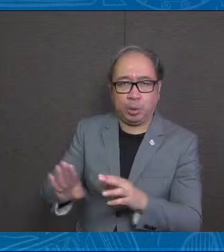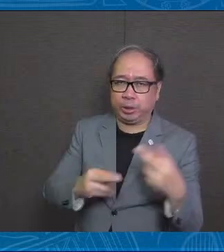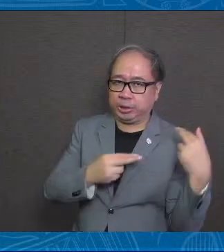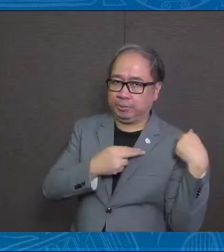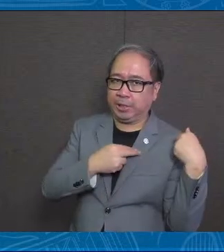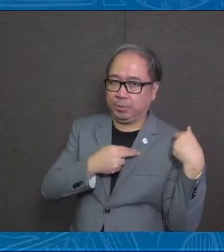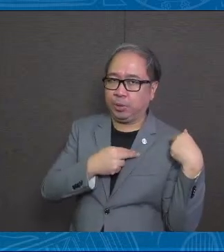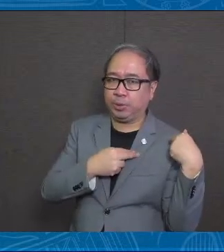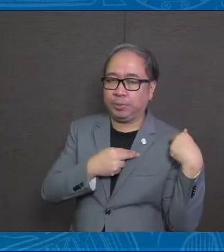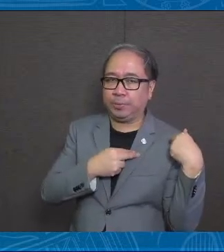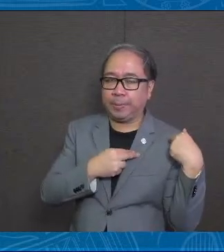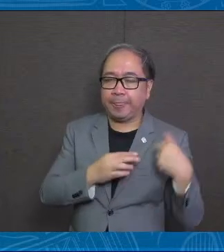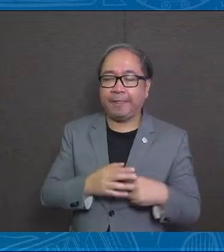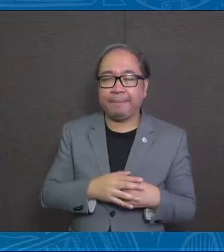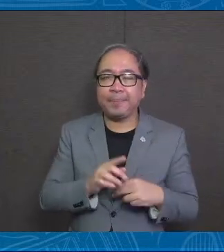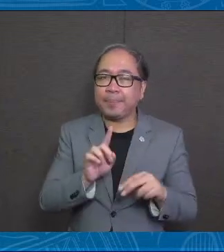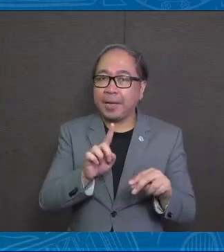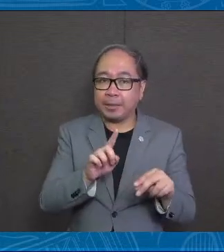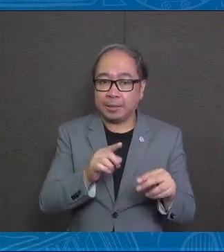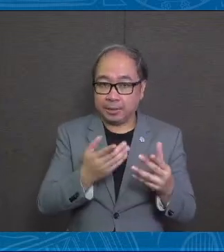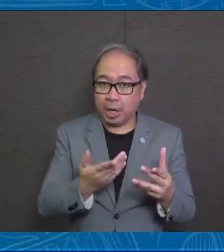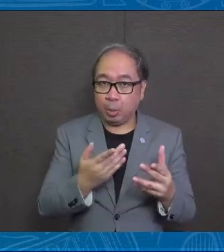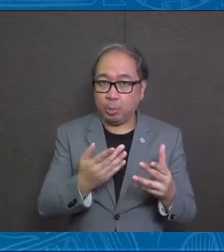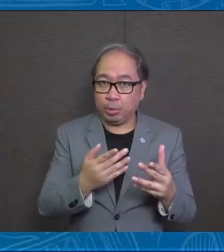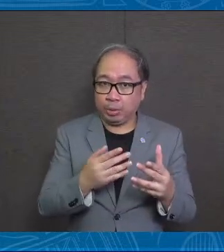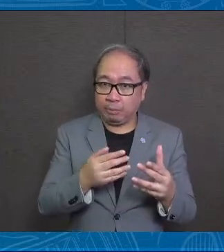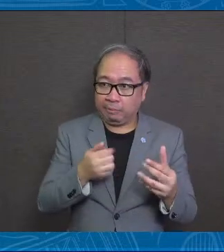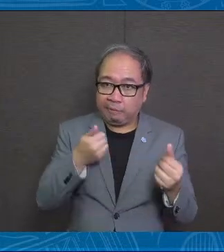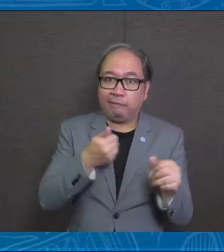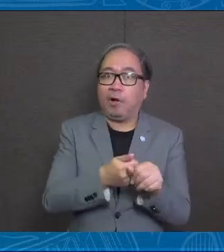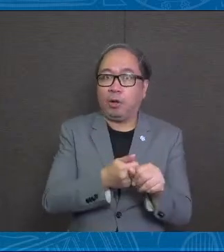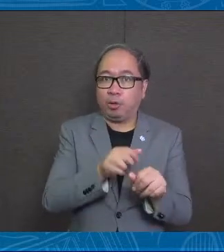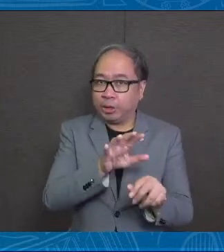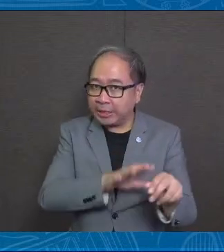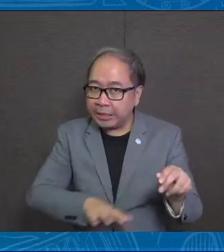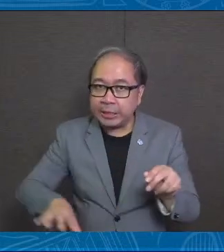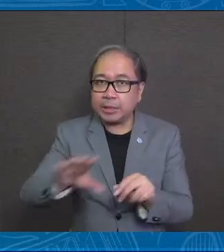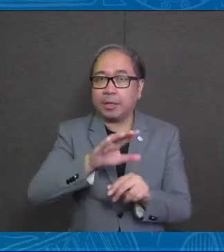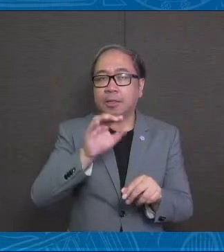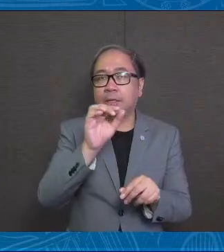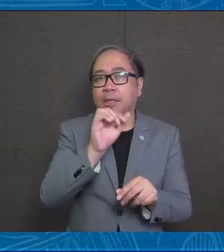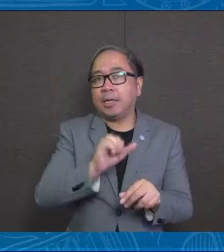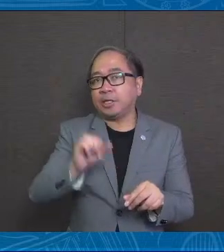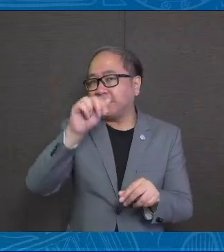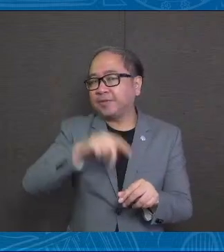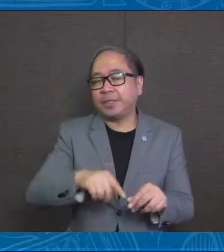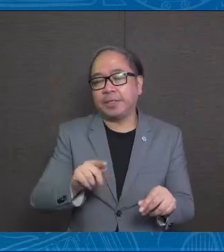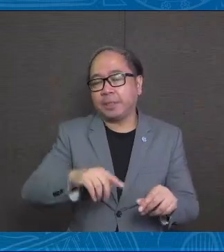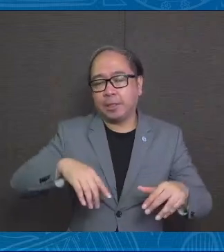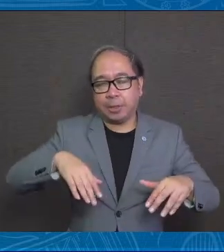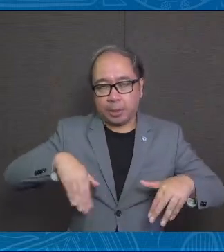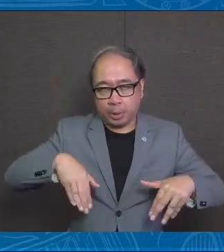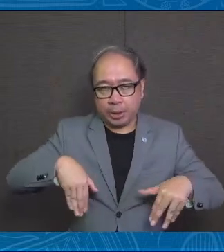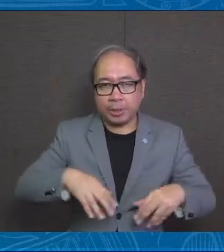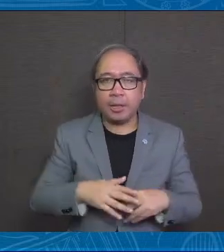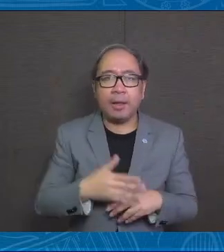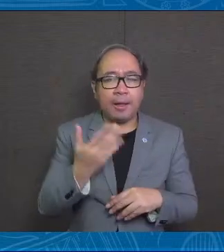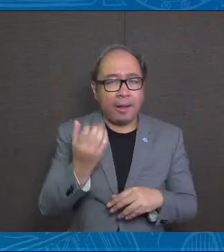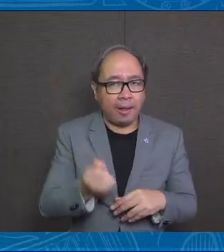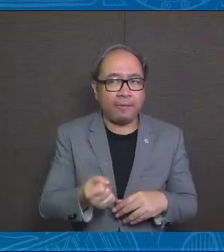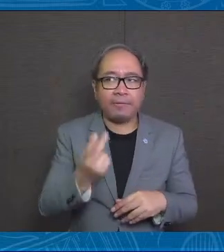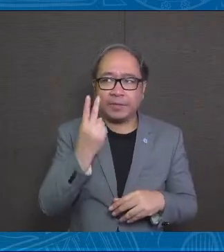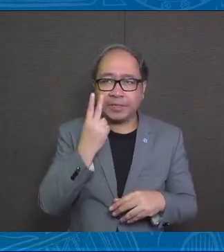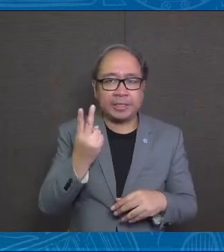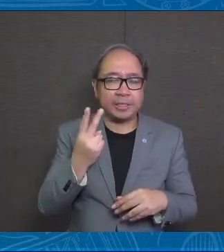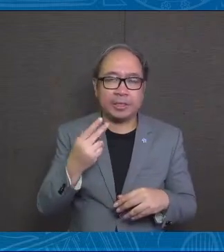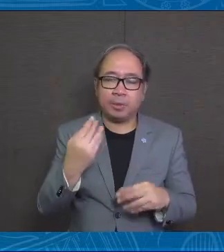not really the situation yet across the region. We have some great examples, and we have contributed to reports.